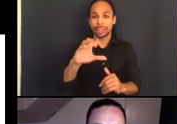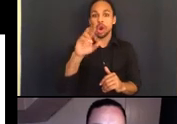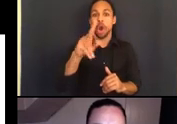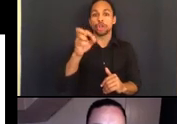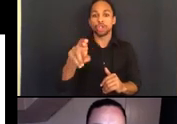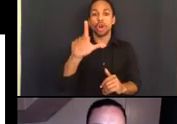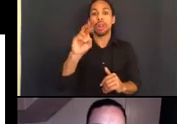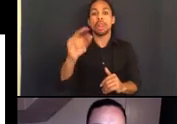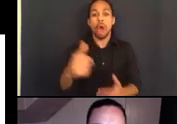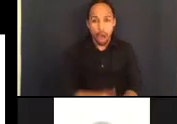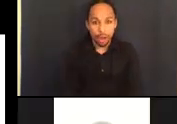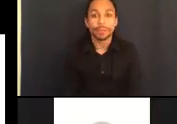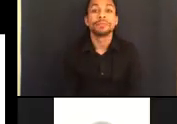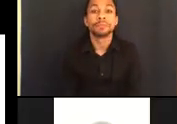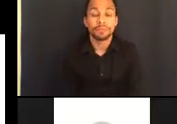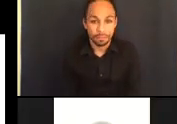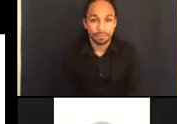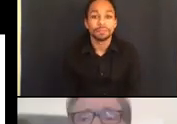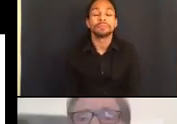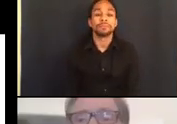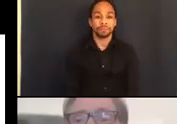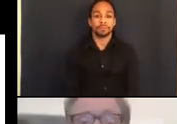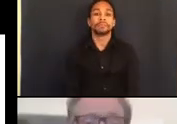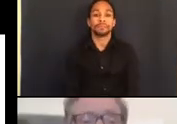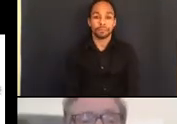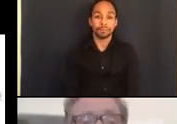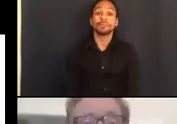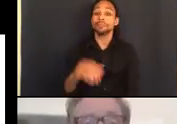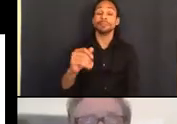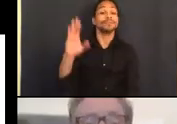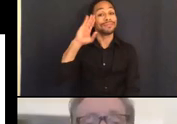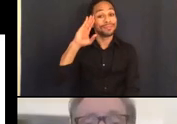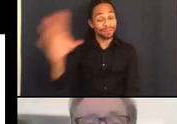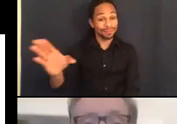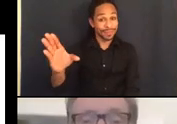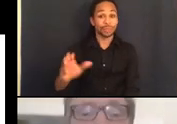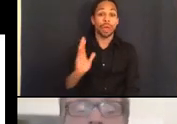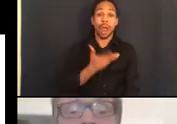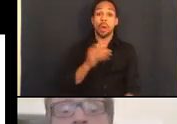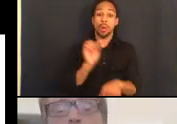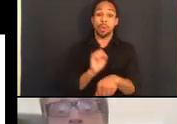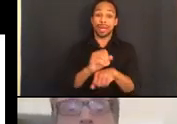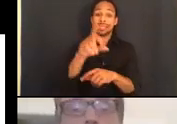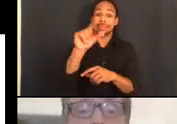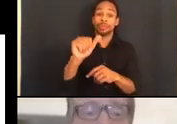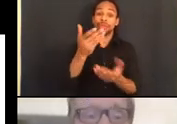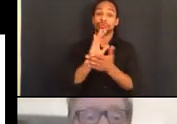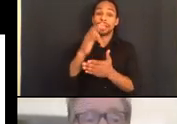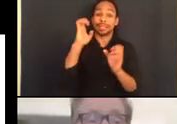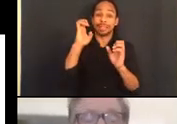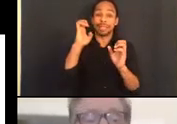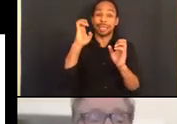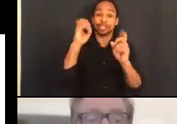glad that I'm able to be here with you today. Broadly, our work at the Disability Rights Education and Defense Fund has focused on ways